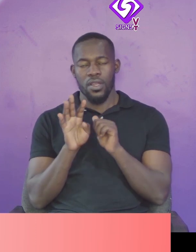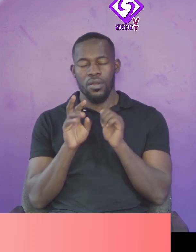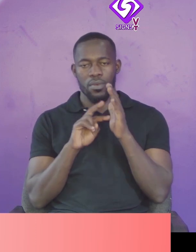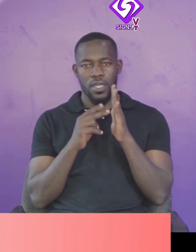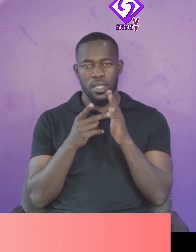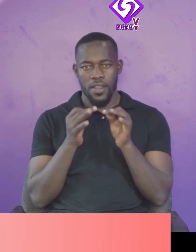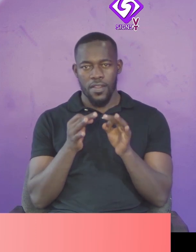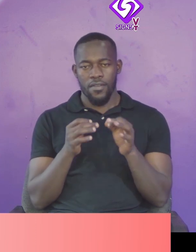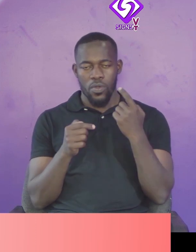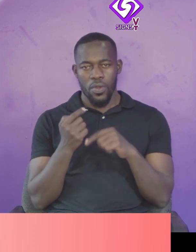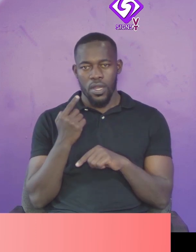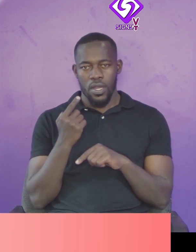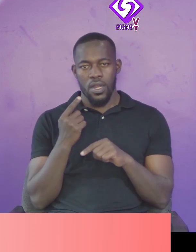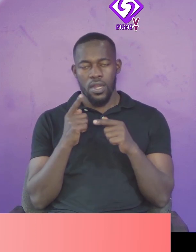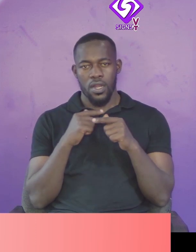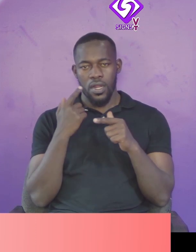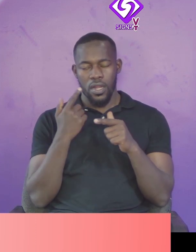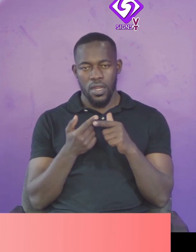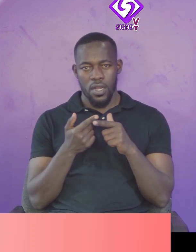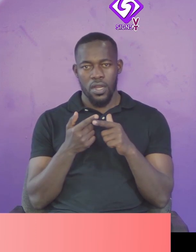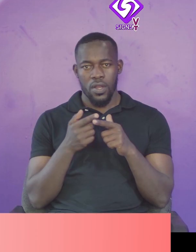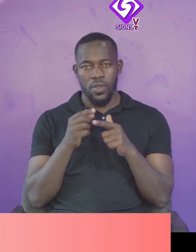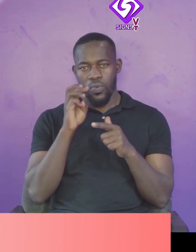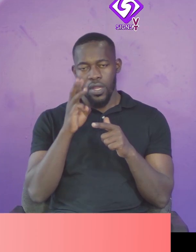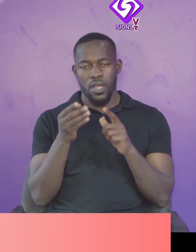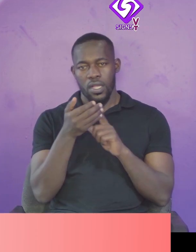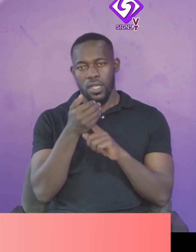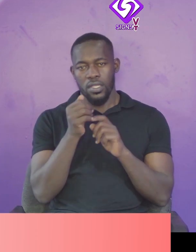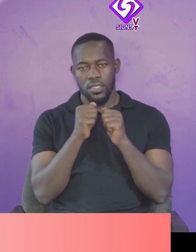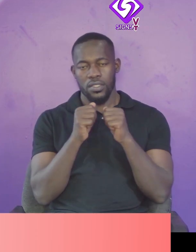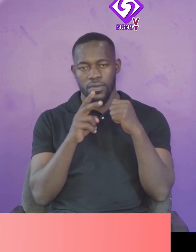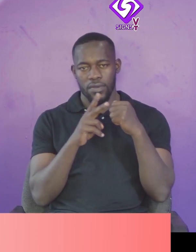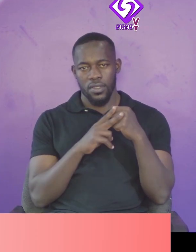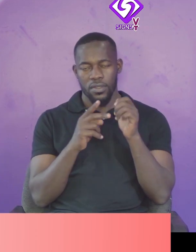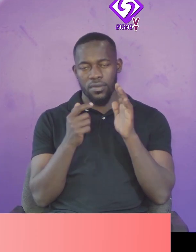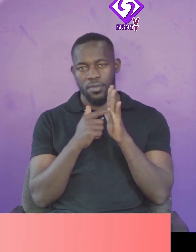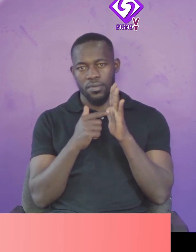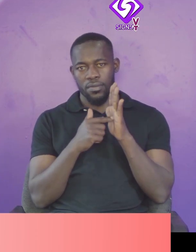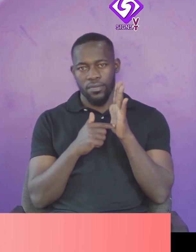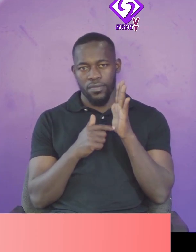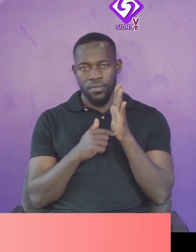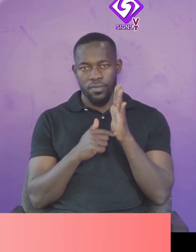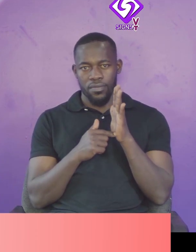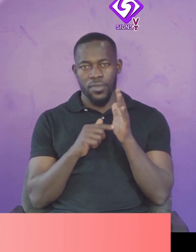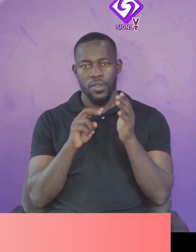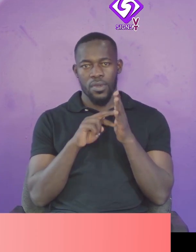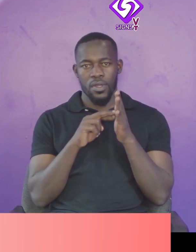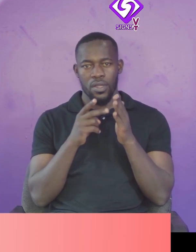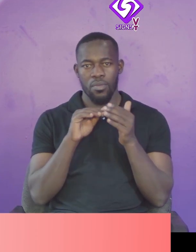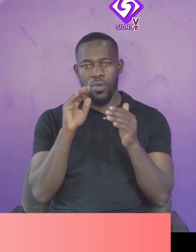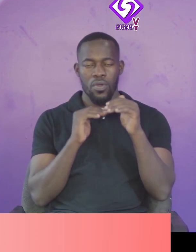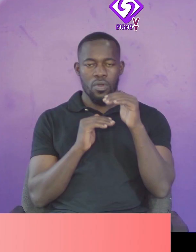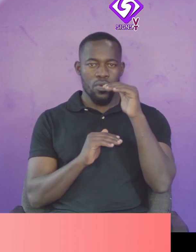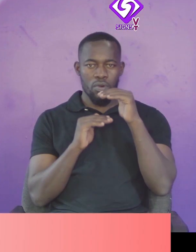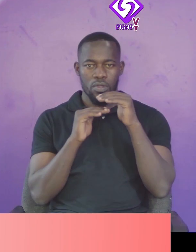game, it means they are going to have 17 points. So it will be a move closer to Gor Mahia. So